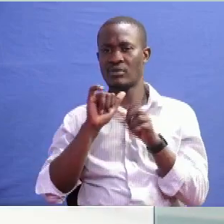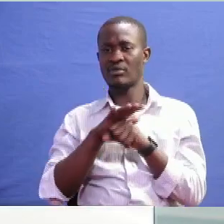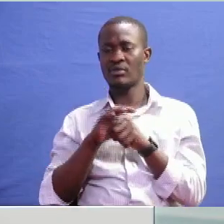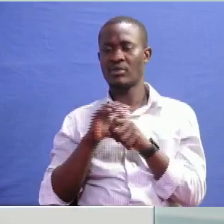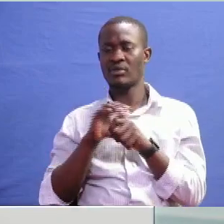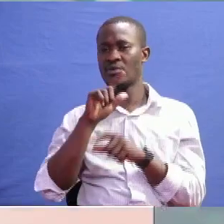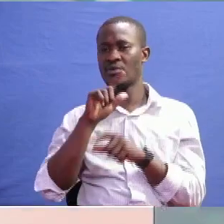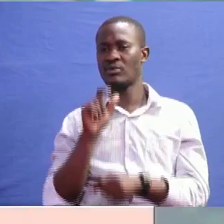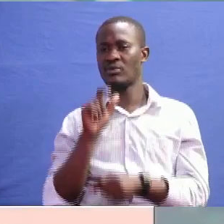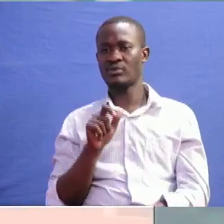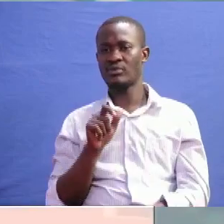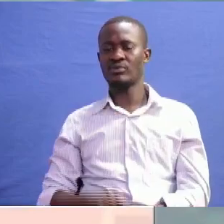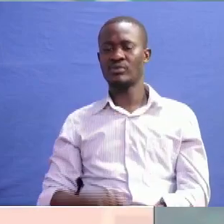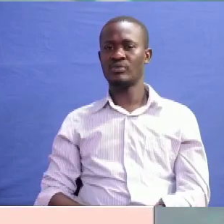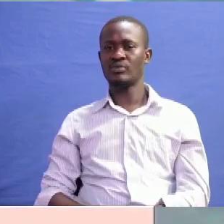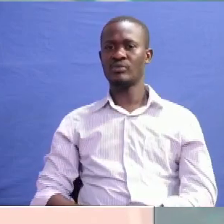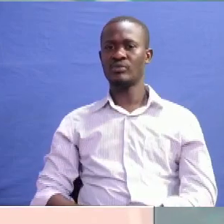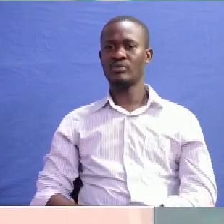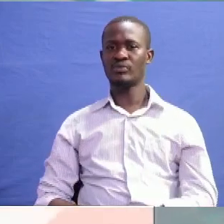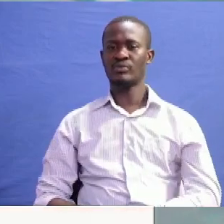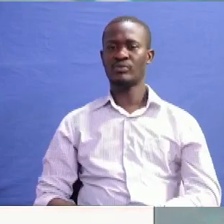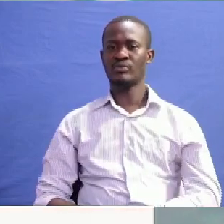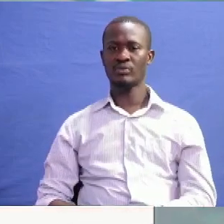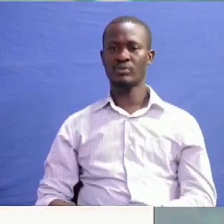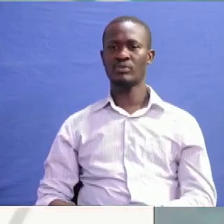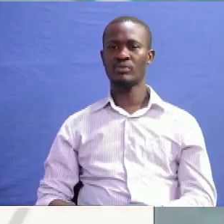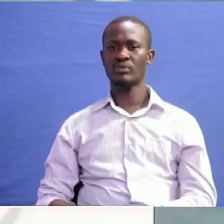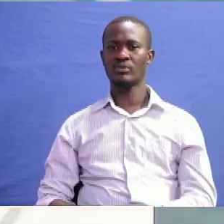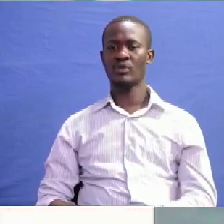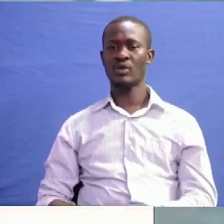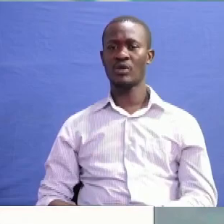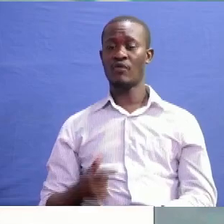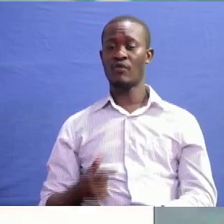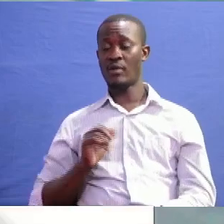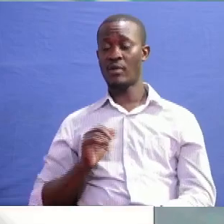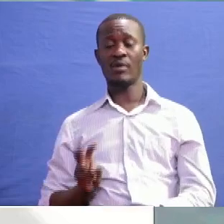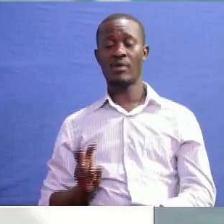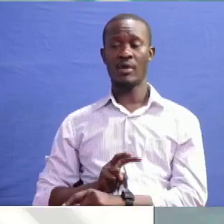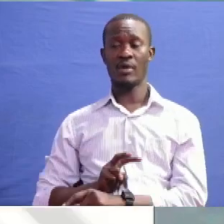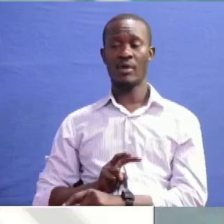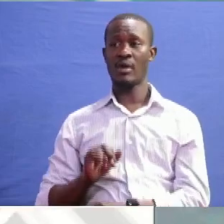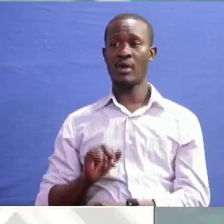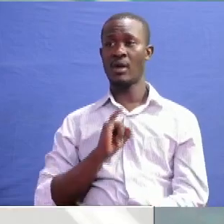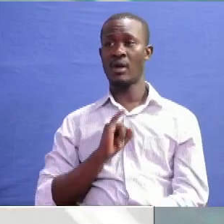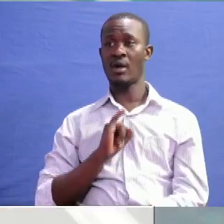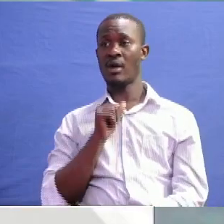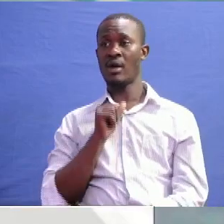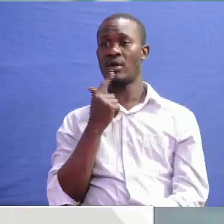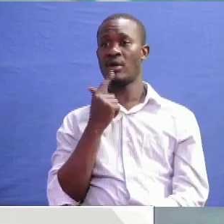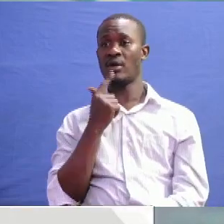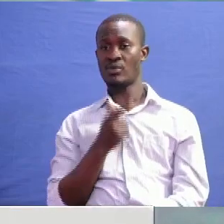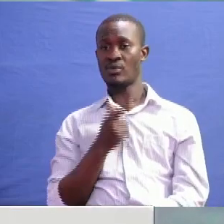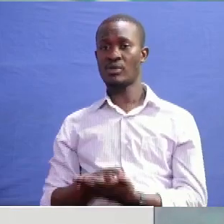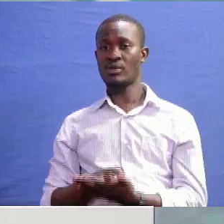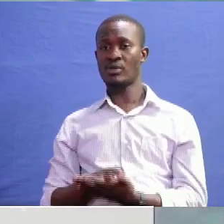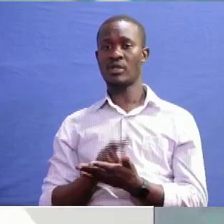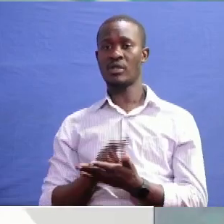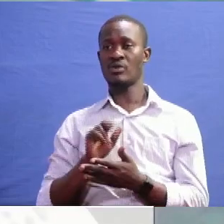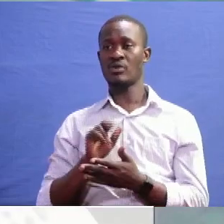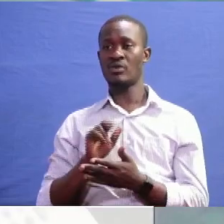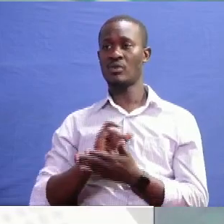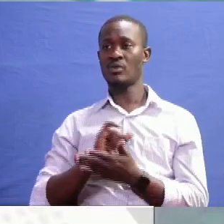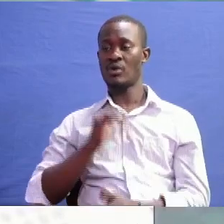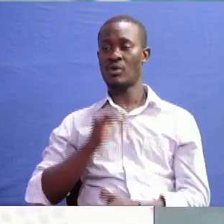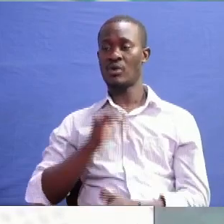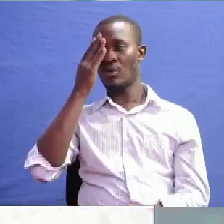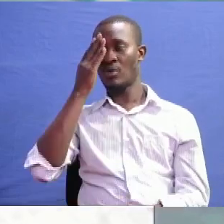asking. From our analysis, I don't know what data you're using, but we know we